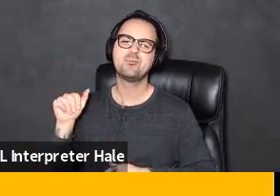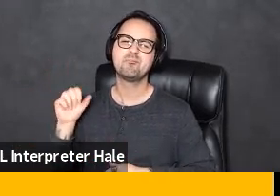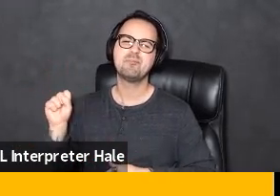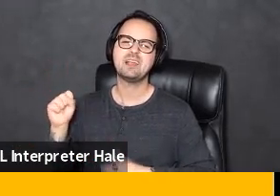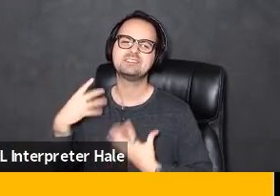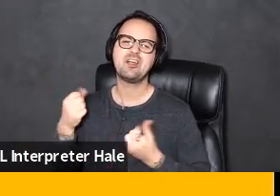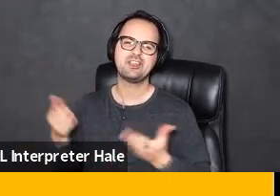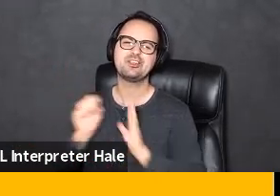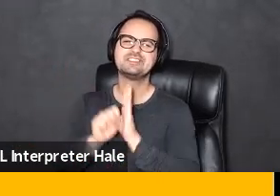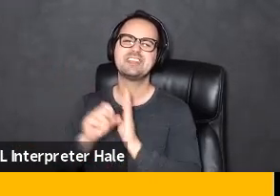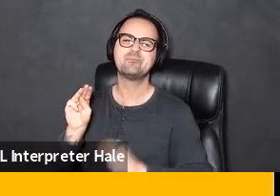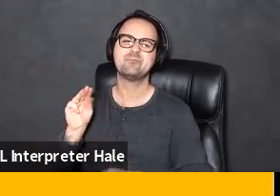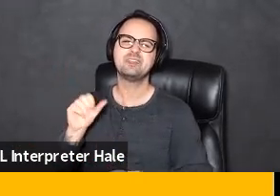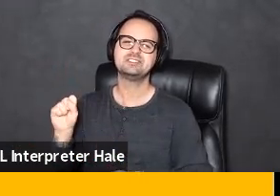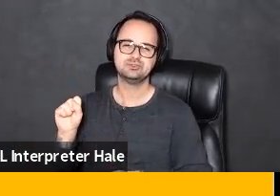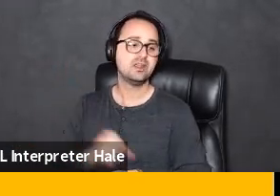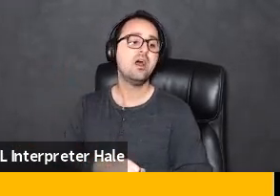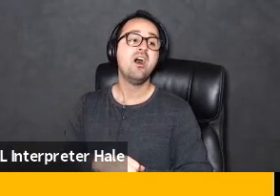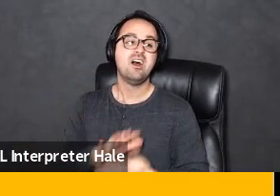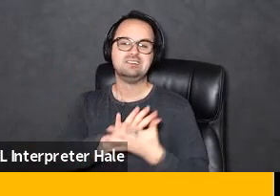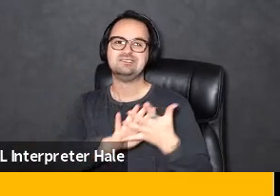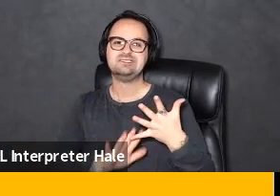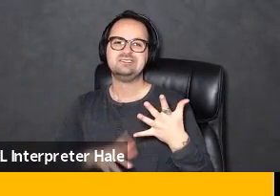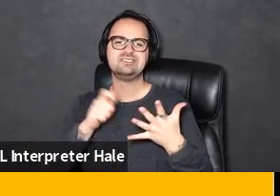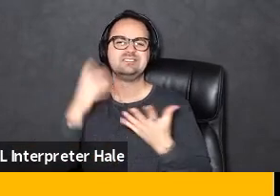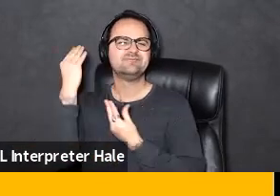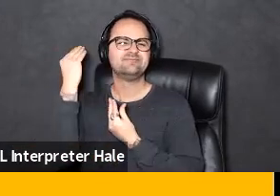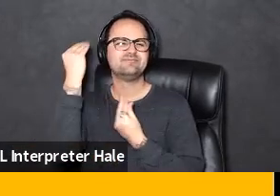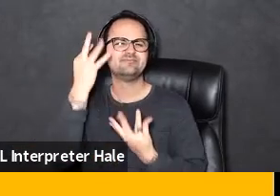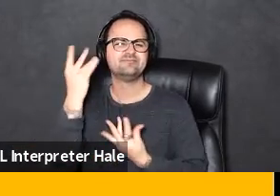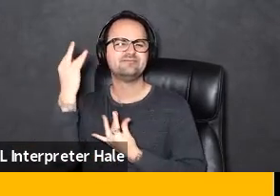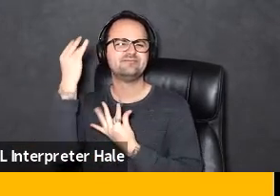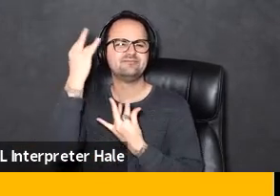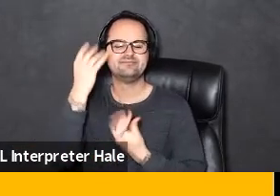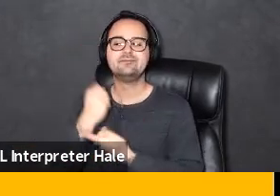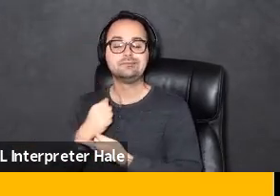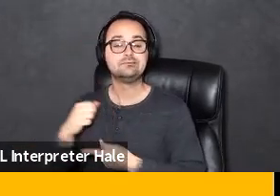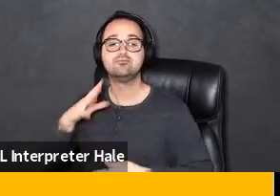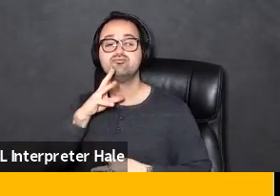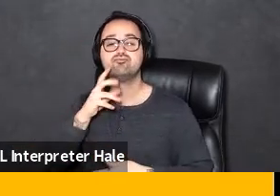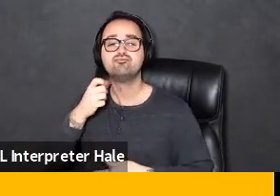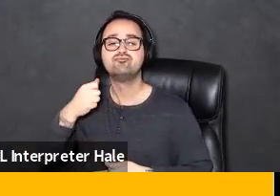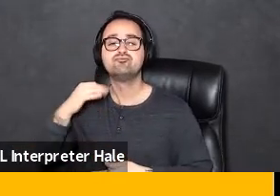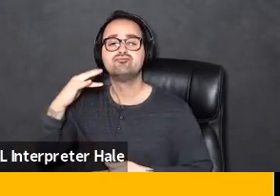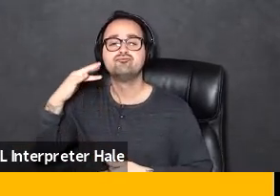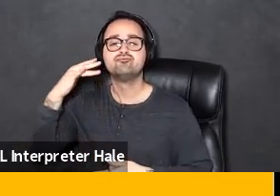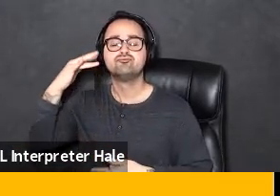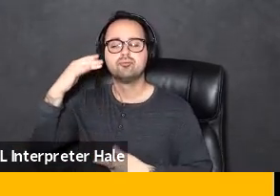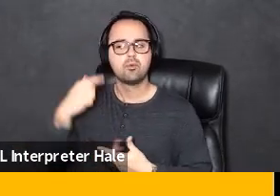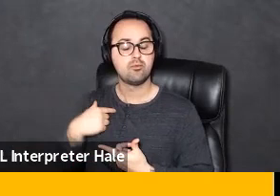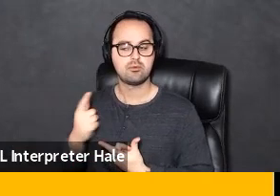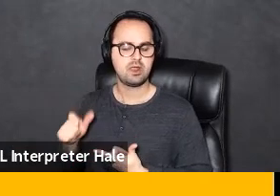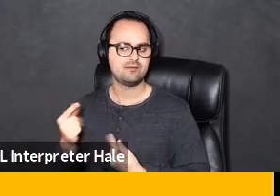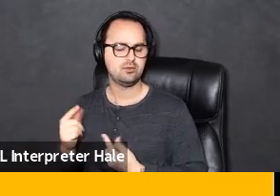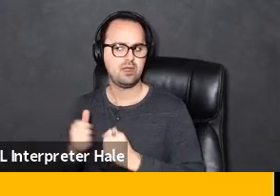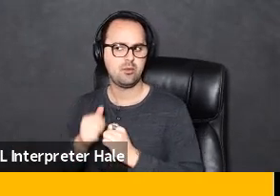So all of these are considerations that you need to be thinking about as the child is aging. What do I have to do and how am I going to